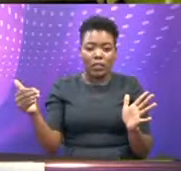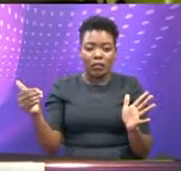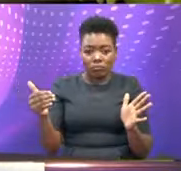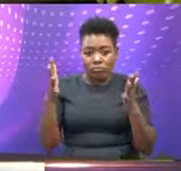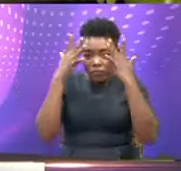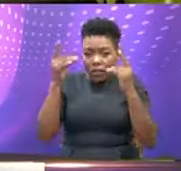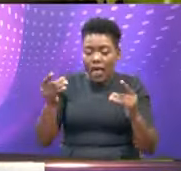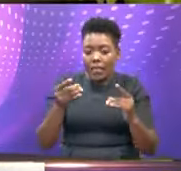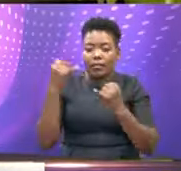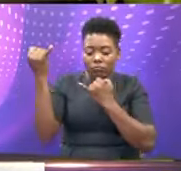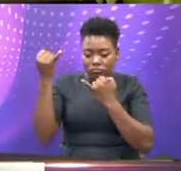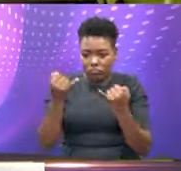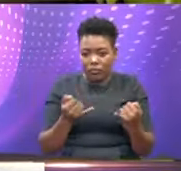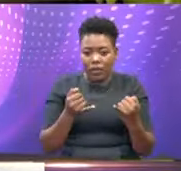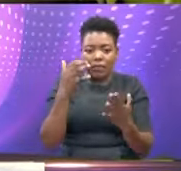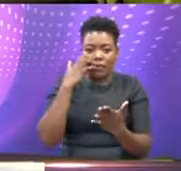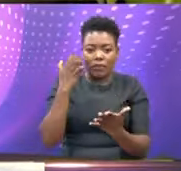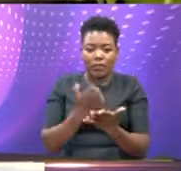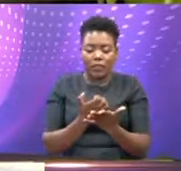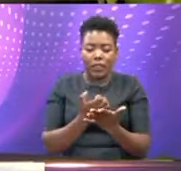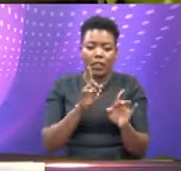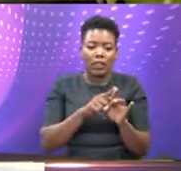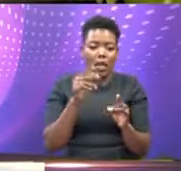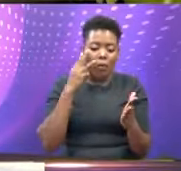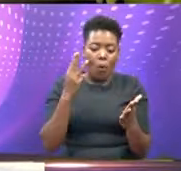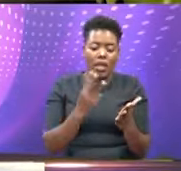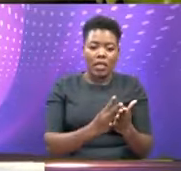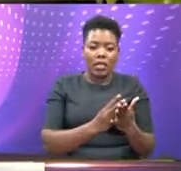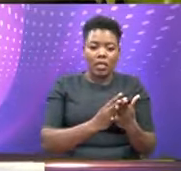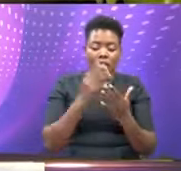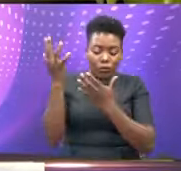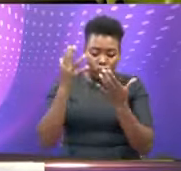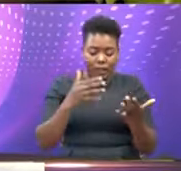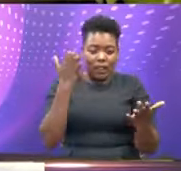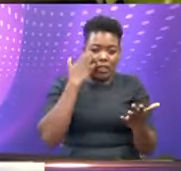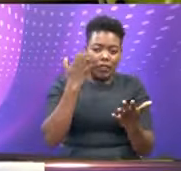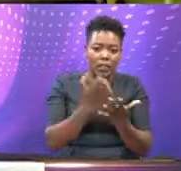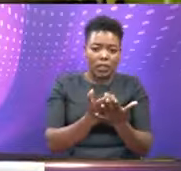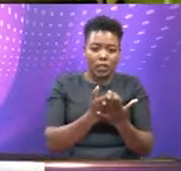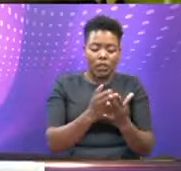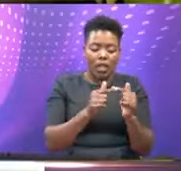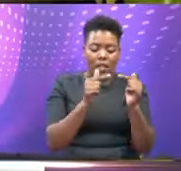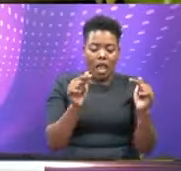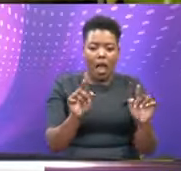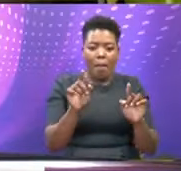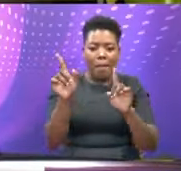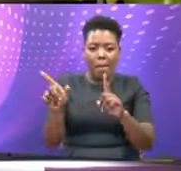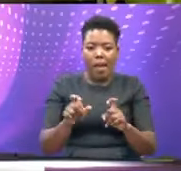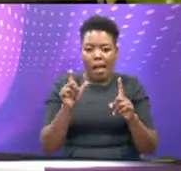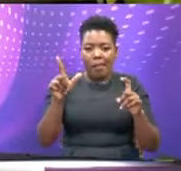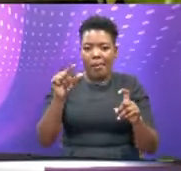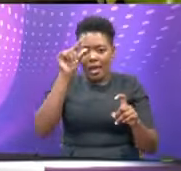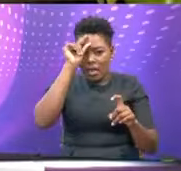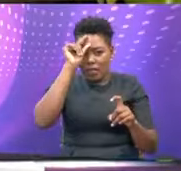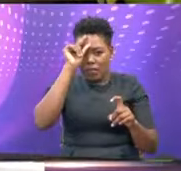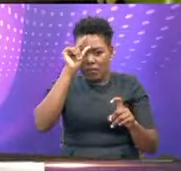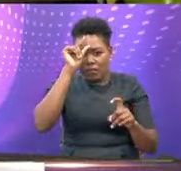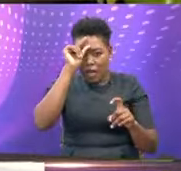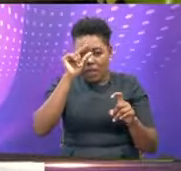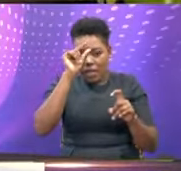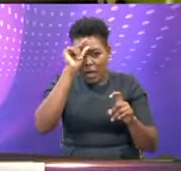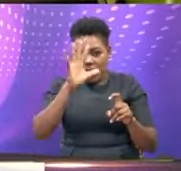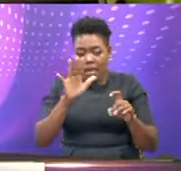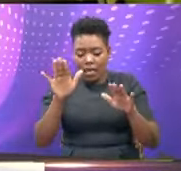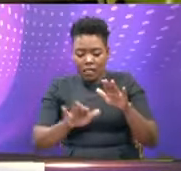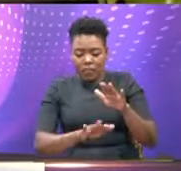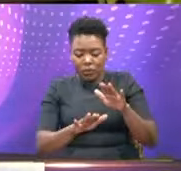kendo kelo joneno margi mar tedo neno magiseyogo jalup gavana Dr. Monda kuom mano magiwacho ni osebedo